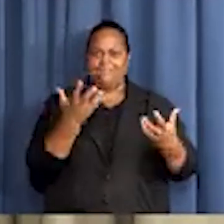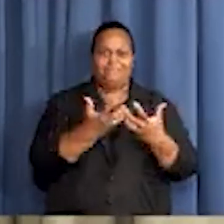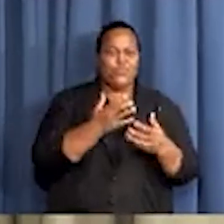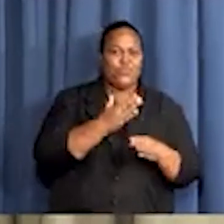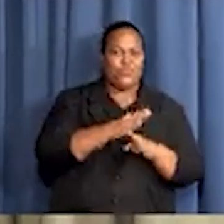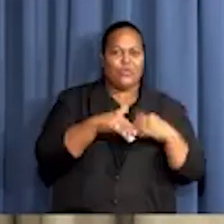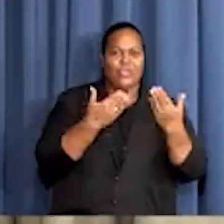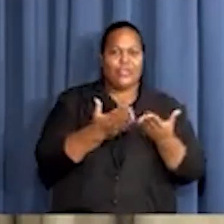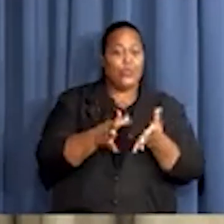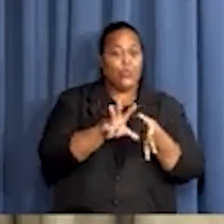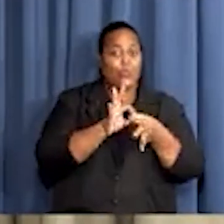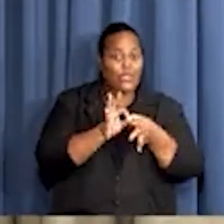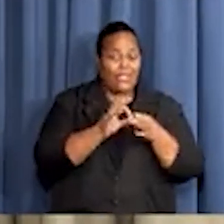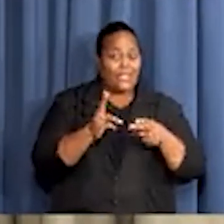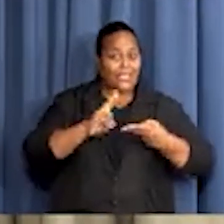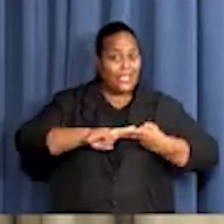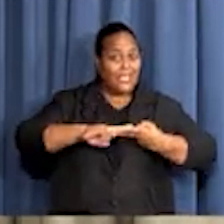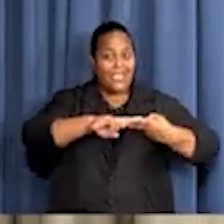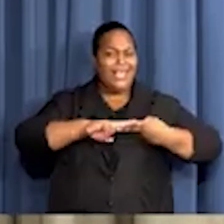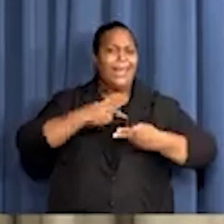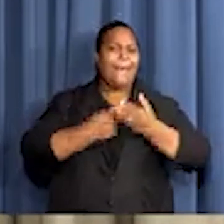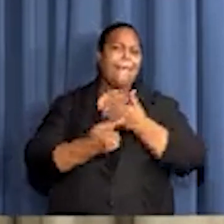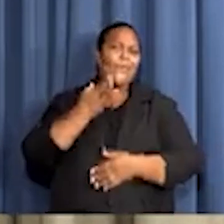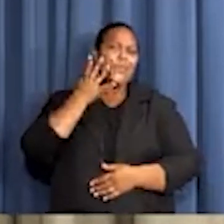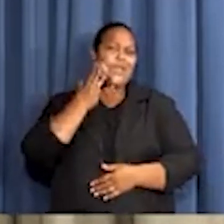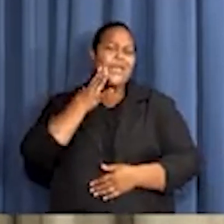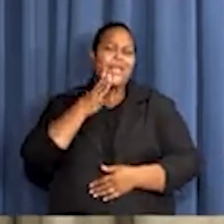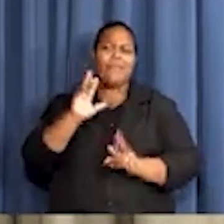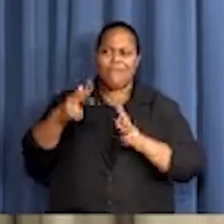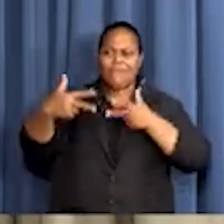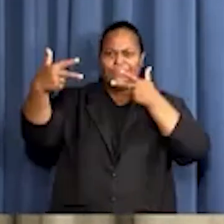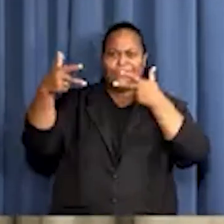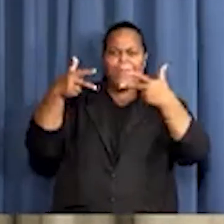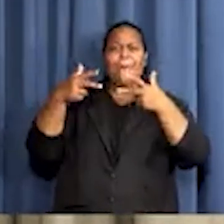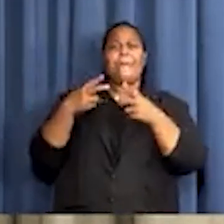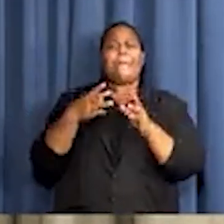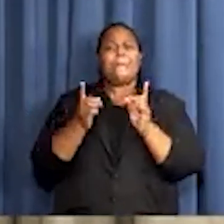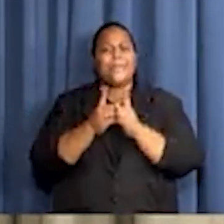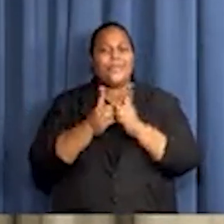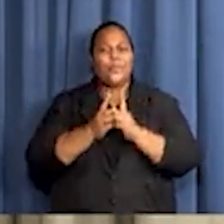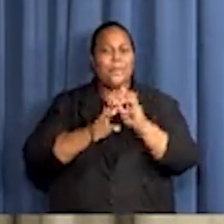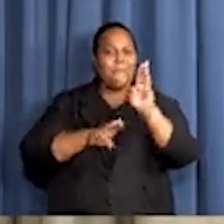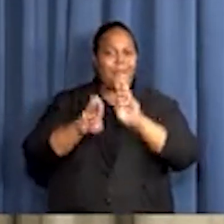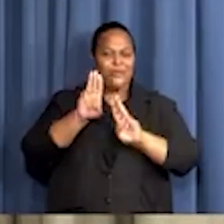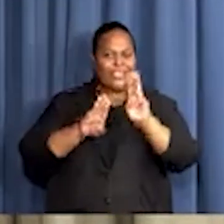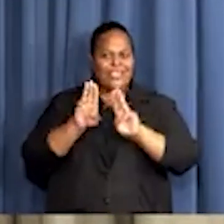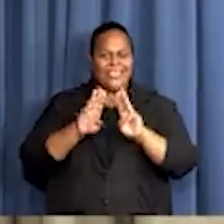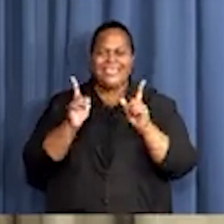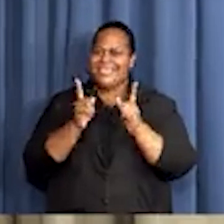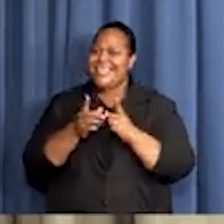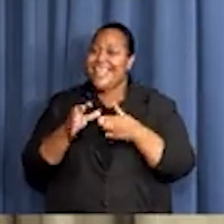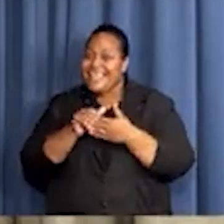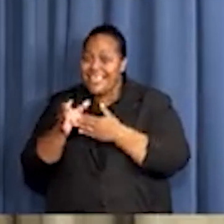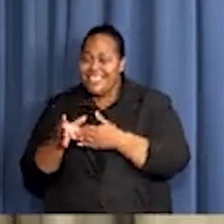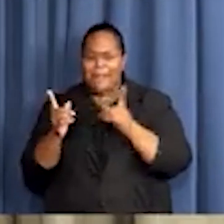Unity was further enhanced at a virtual meeting with the Micronesian leaders and a meeting of the